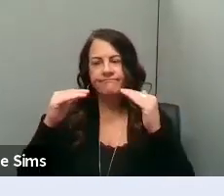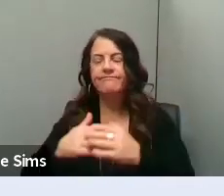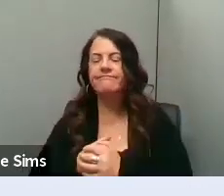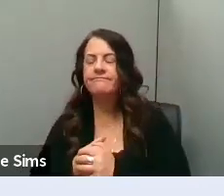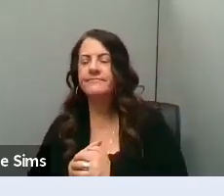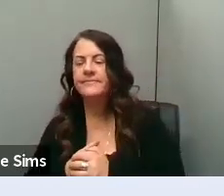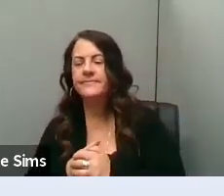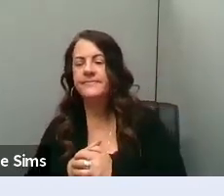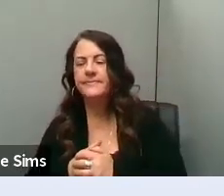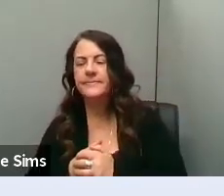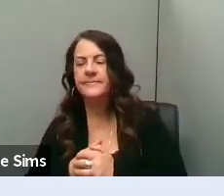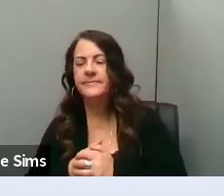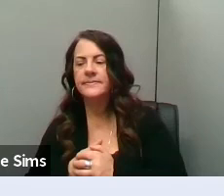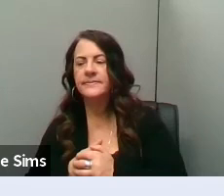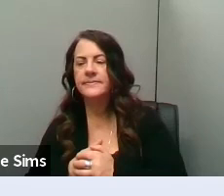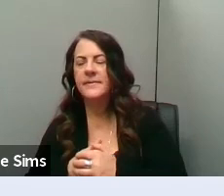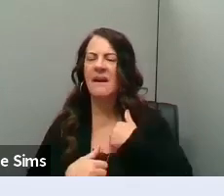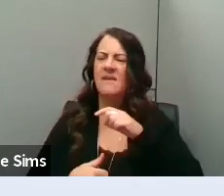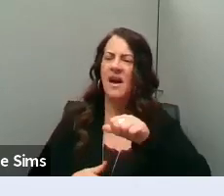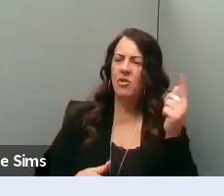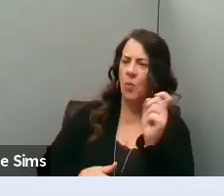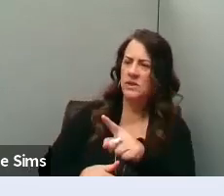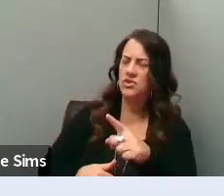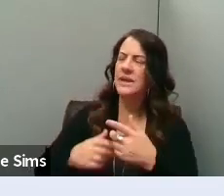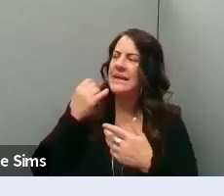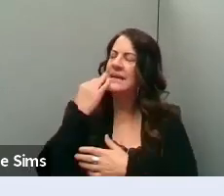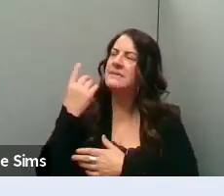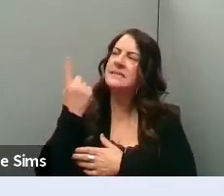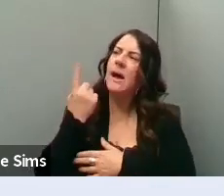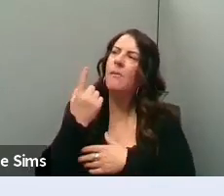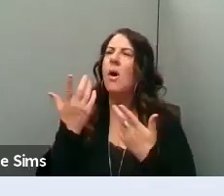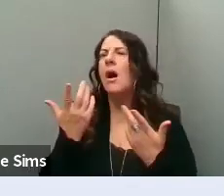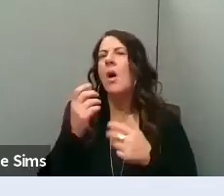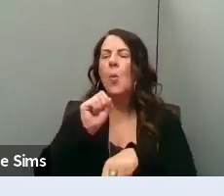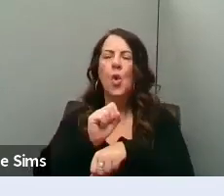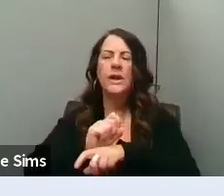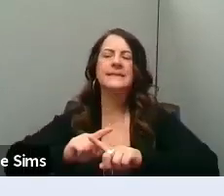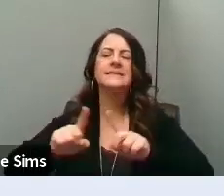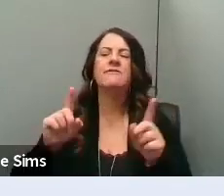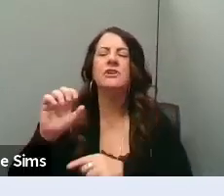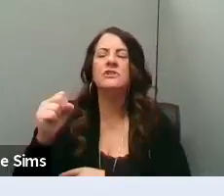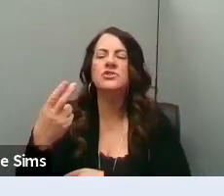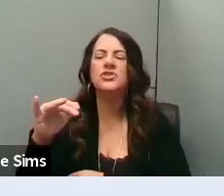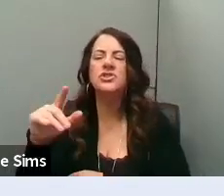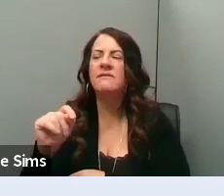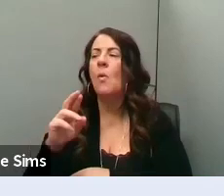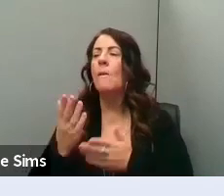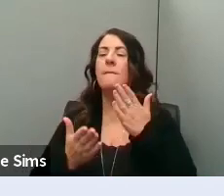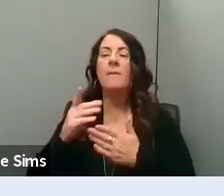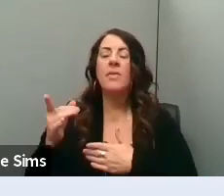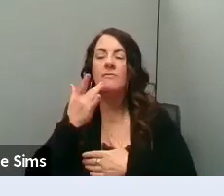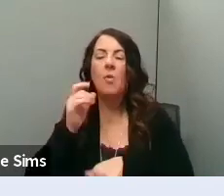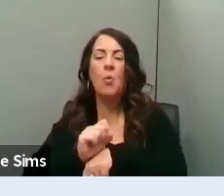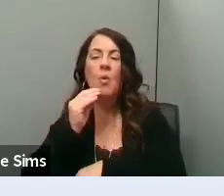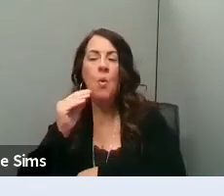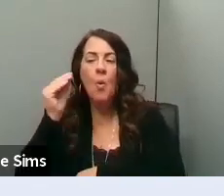And a related question, if someone changed their work setting, for example, they worked on a different shift or they opted to work from home and their employer